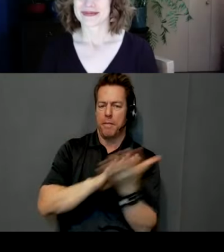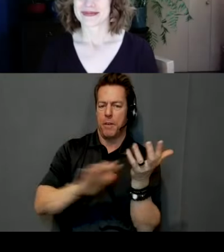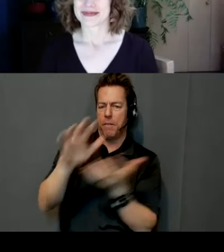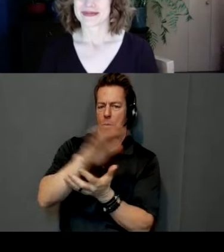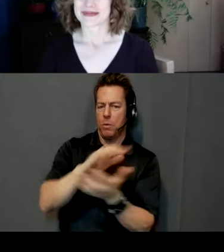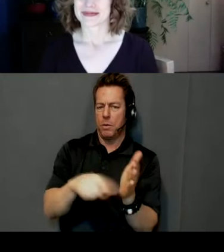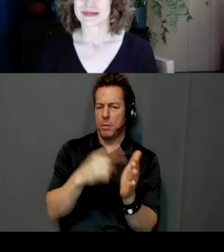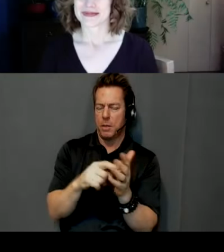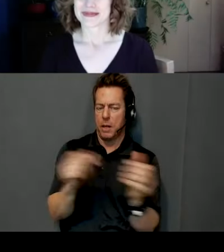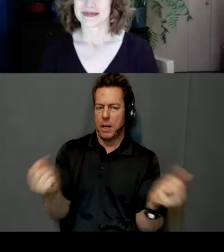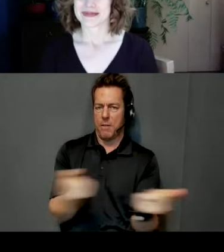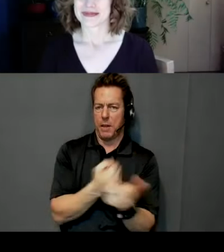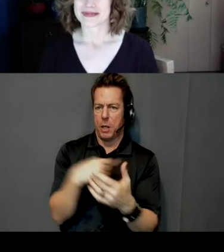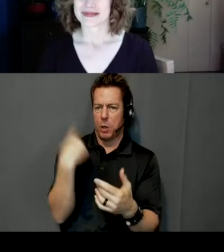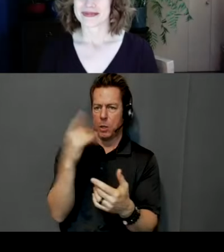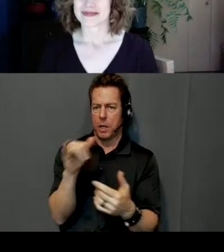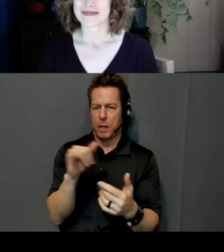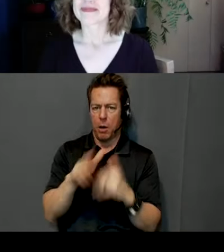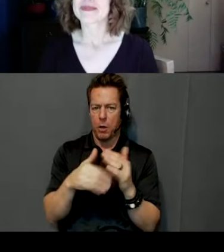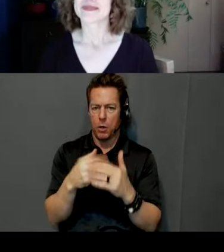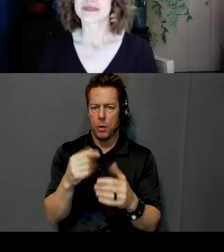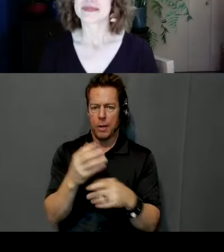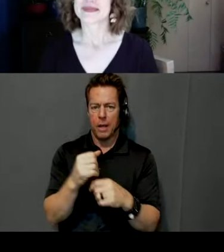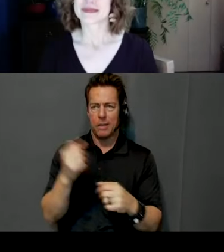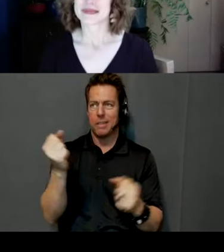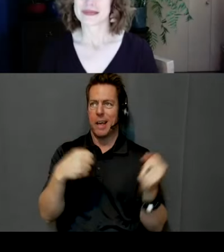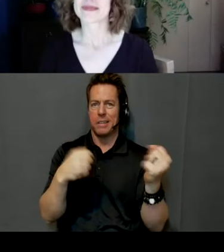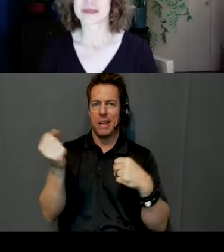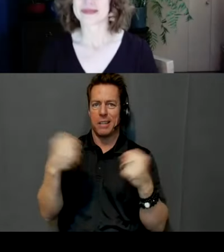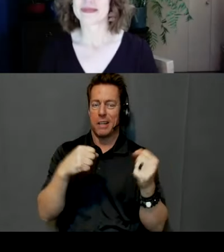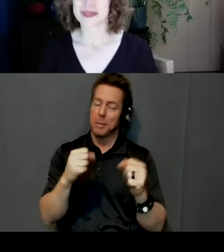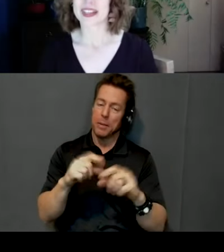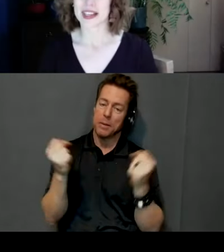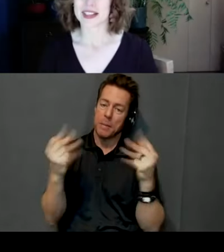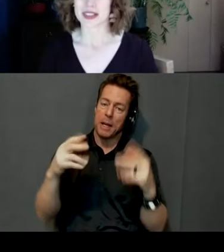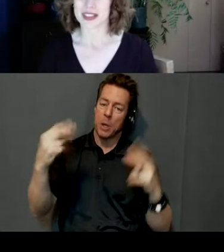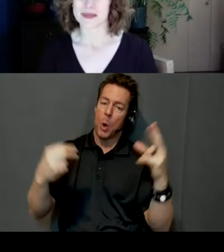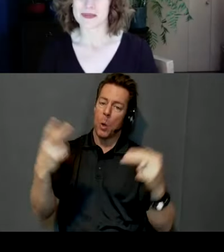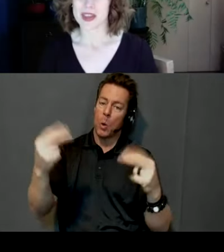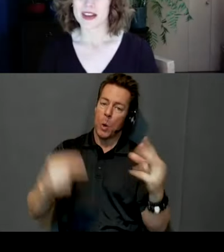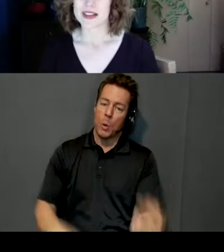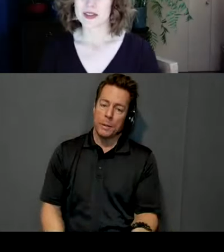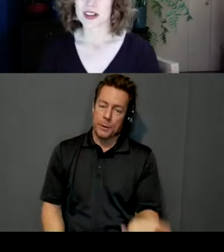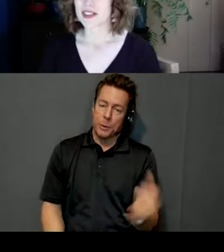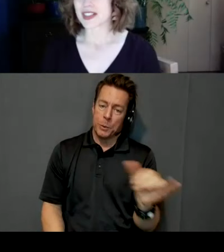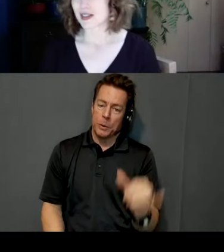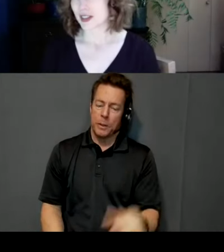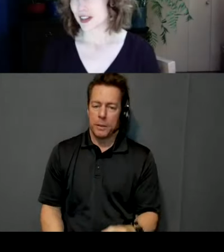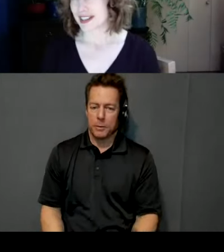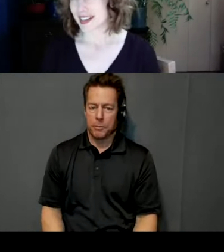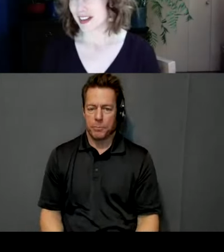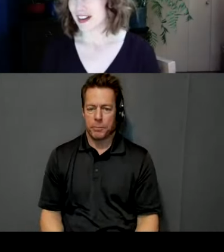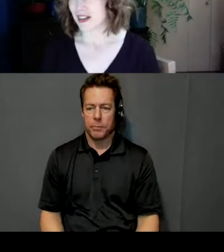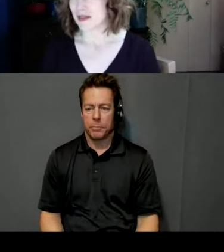because everything looks like all you get is yeses, but there's so many no's. Mhm. Yeah, definitely. So just out